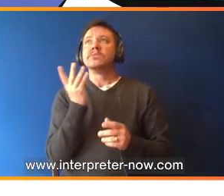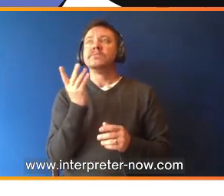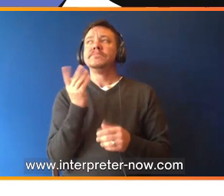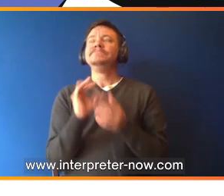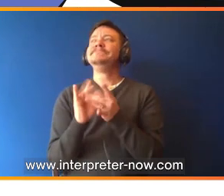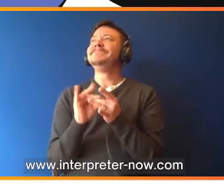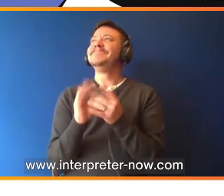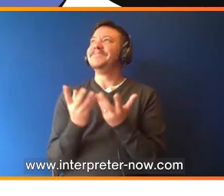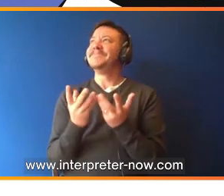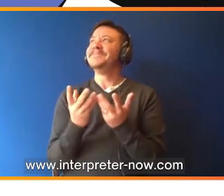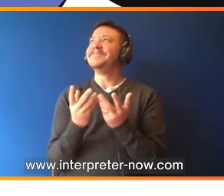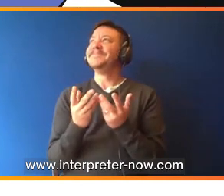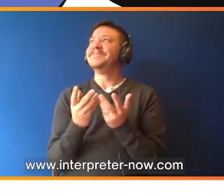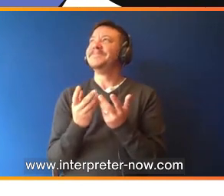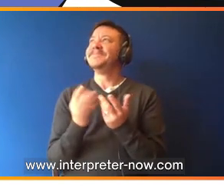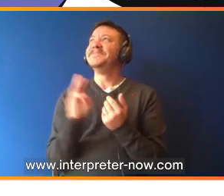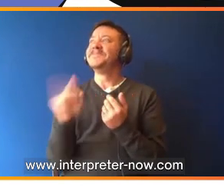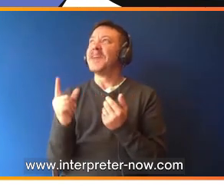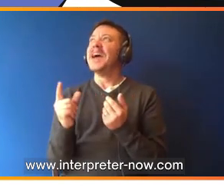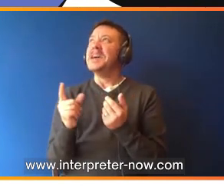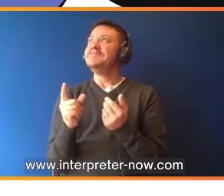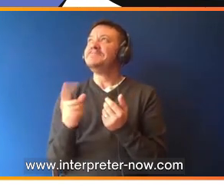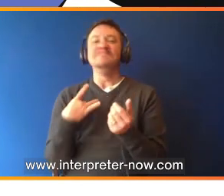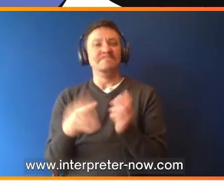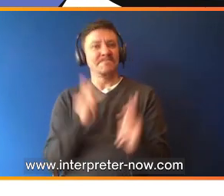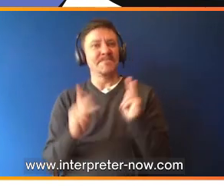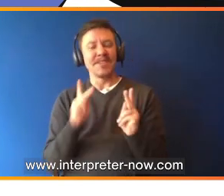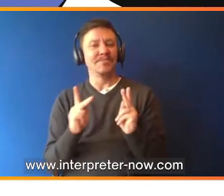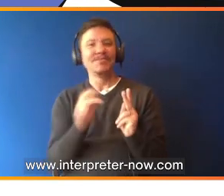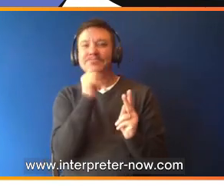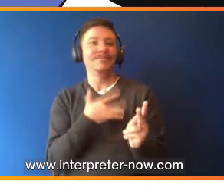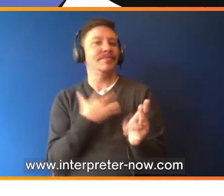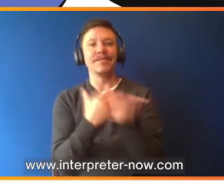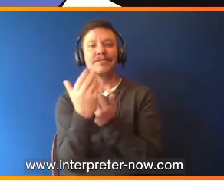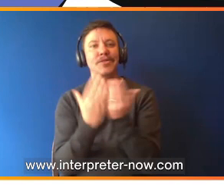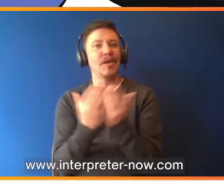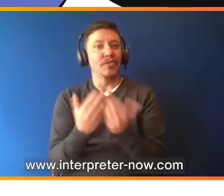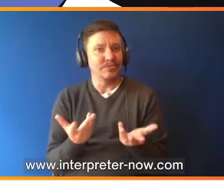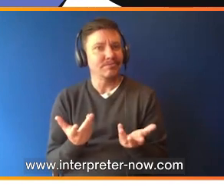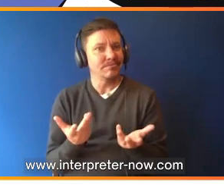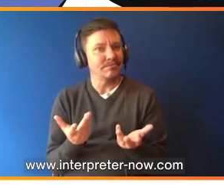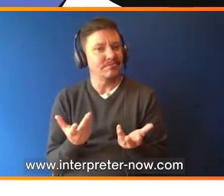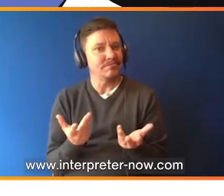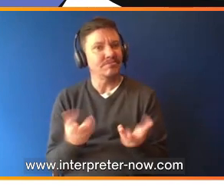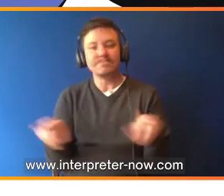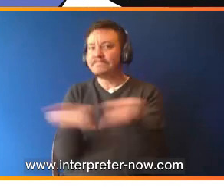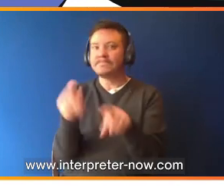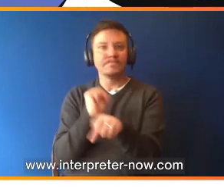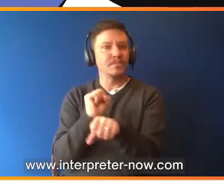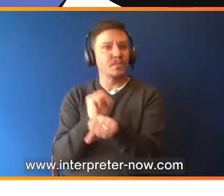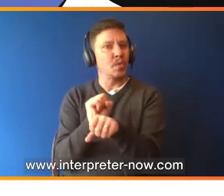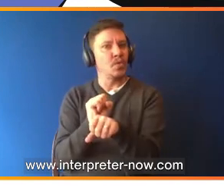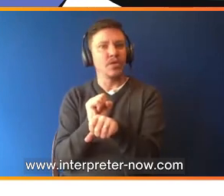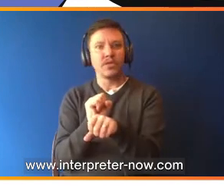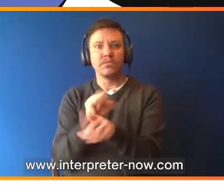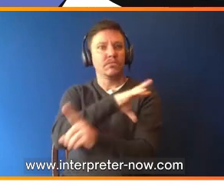So I personally like to have people, as I would say, have people feel uncomfortable. But